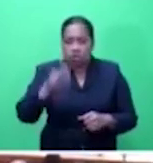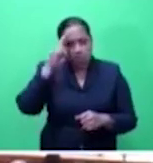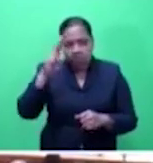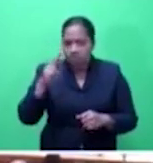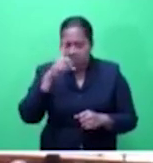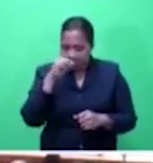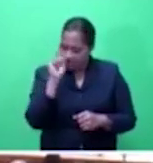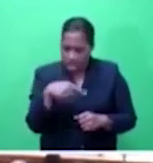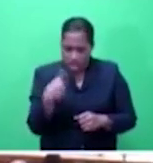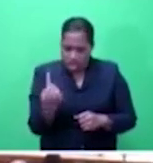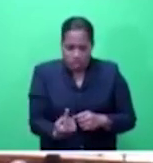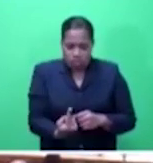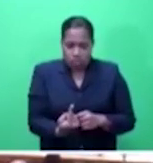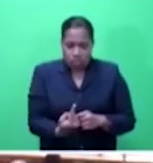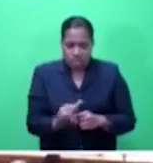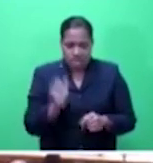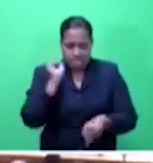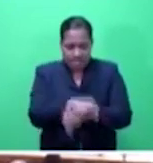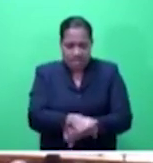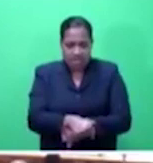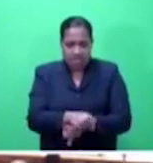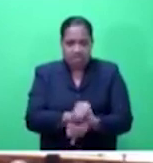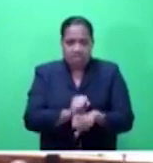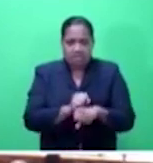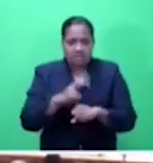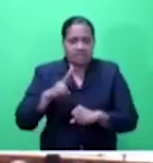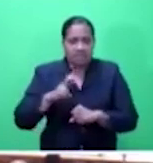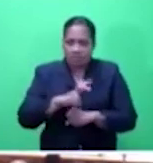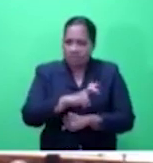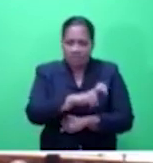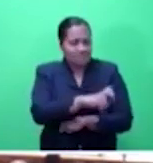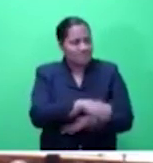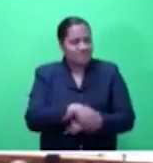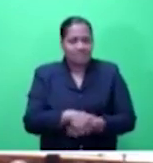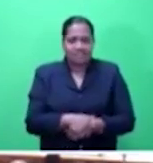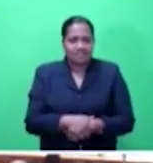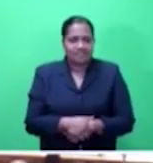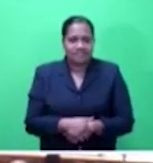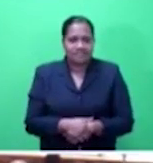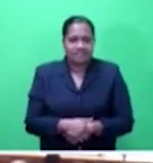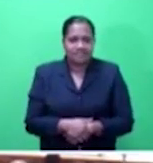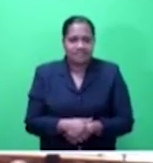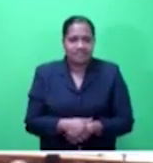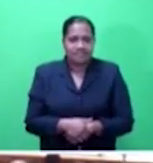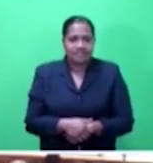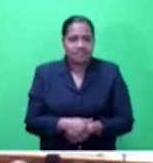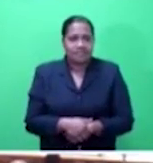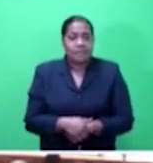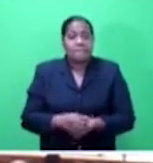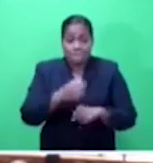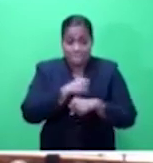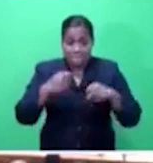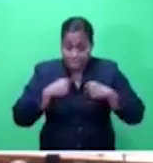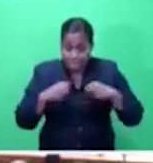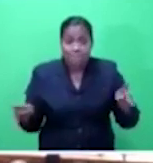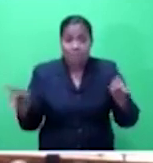Thankfully, Mr. Speaker, sir, despite the political games here at home, our international partners heard our call. Our diplomatic and multilateral partners have